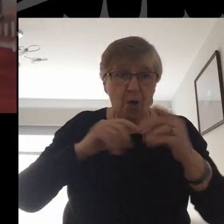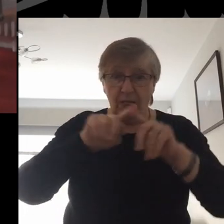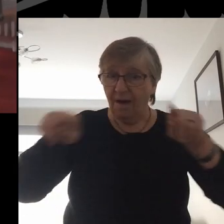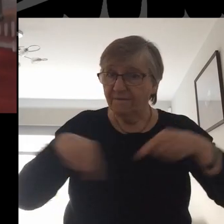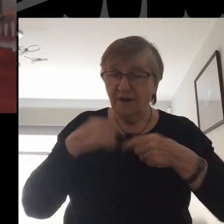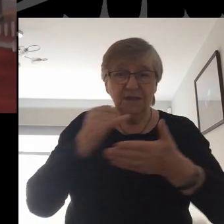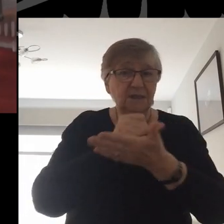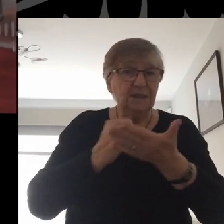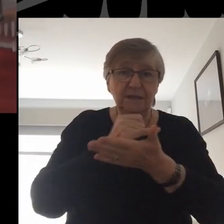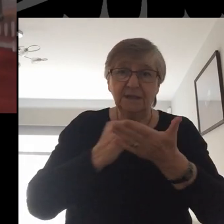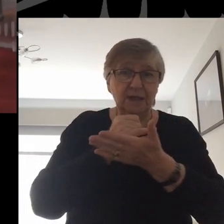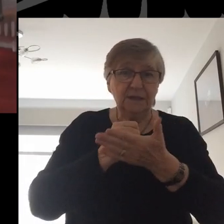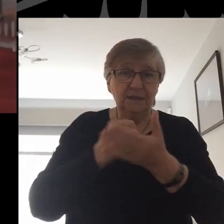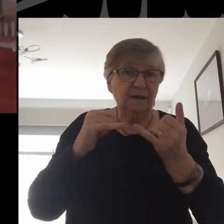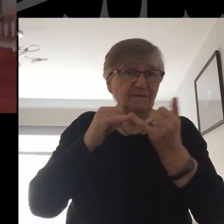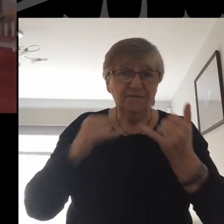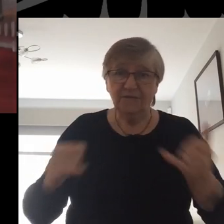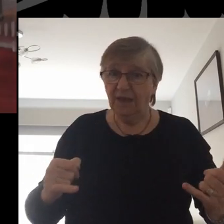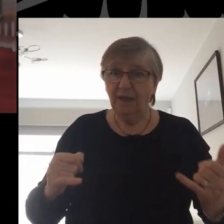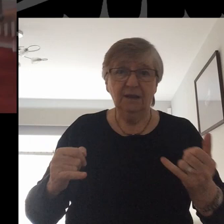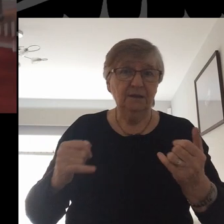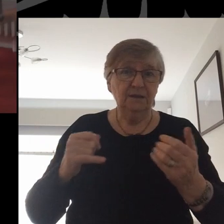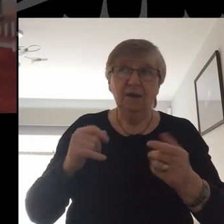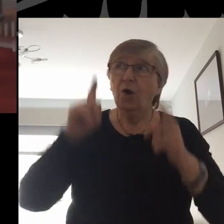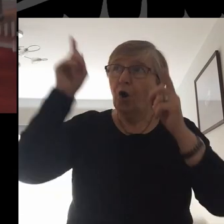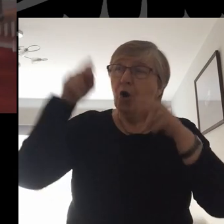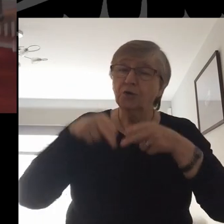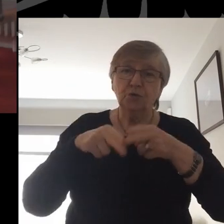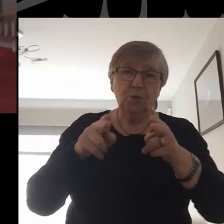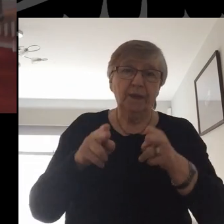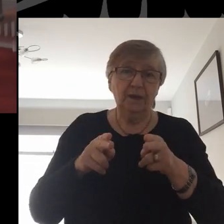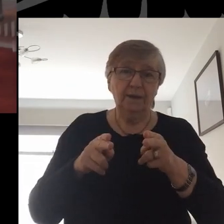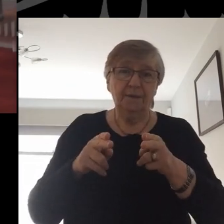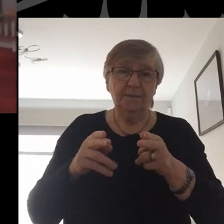sinned and we've all fallen short of the glory of God.